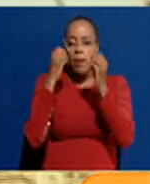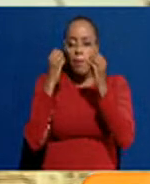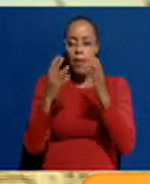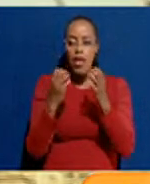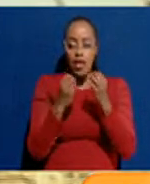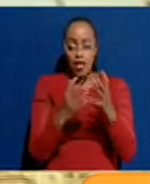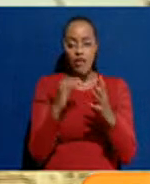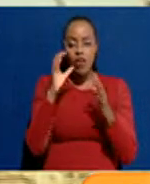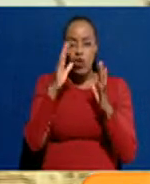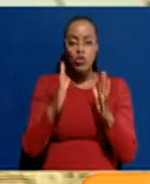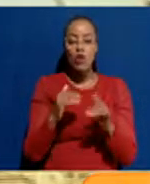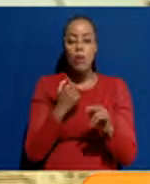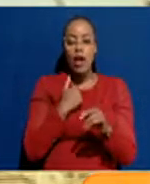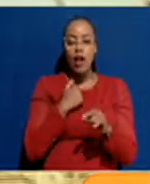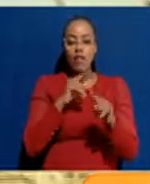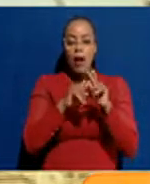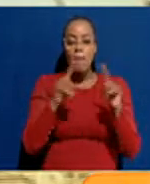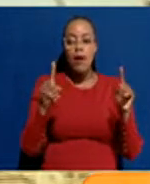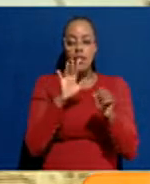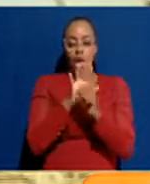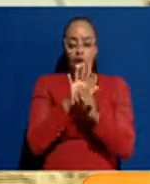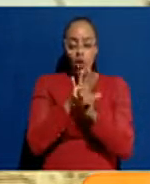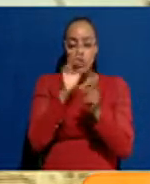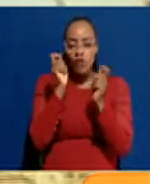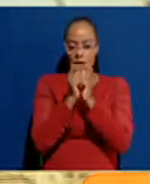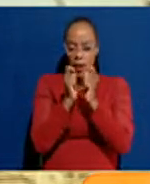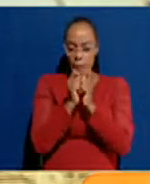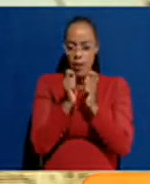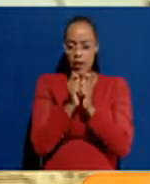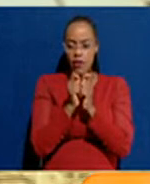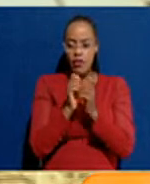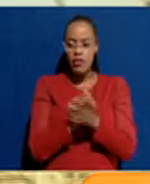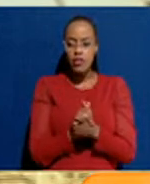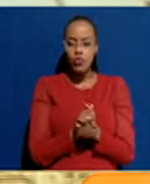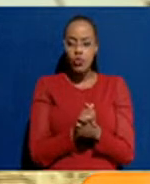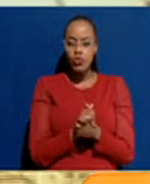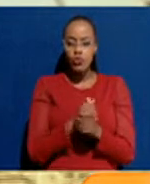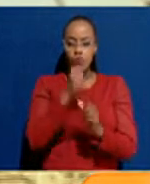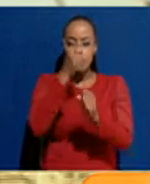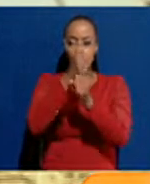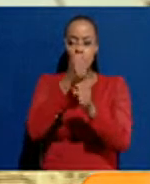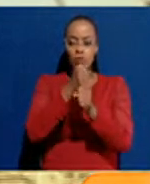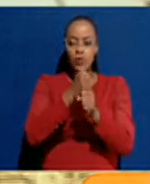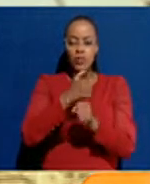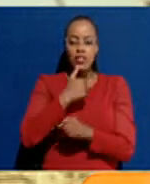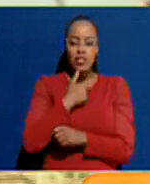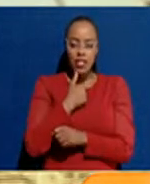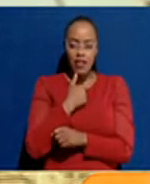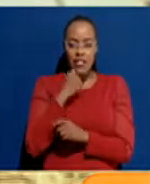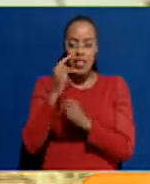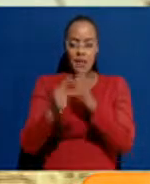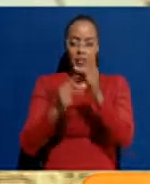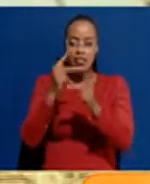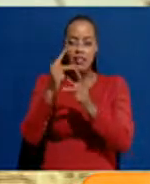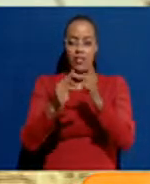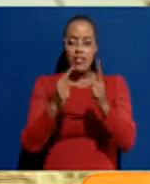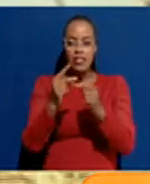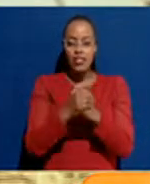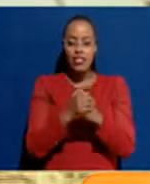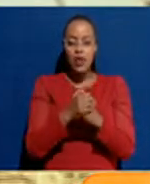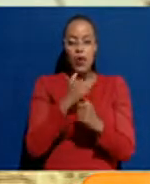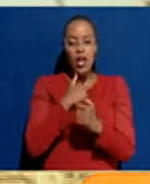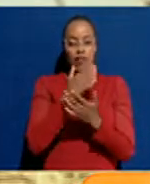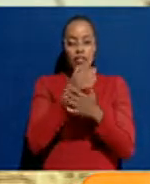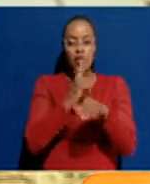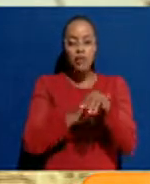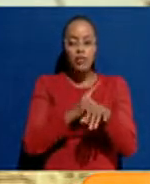at. But the most painful part, Sam, to me, is really the risk that it poses to the public. We have had cases